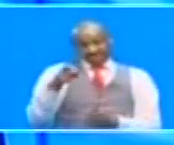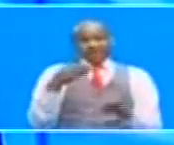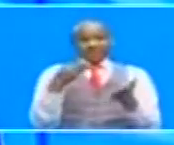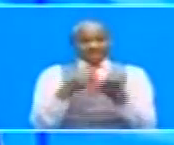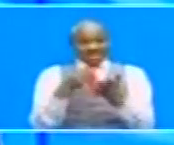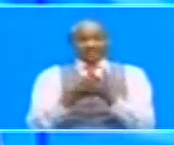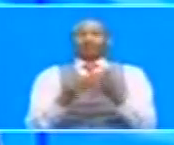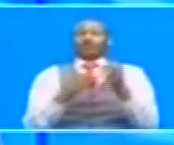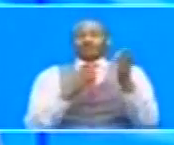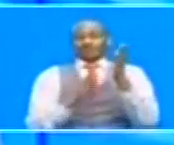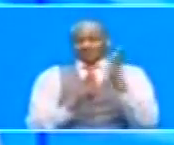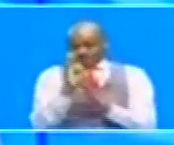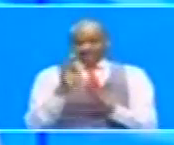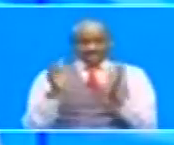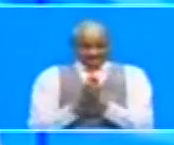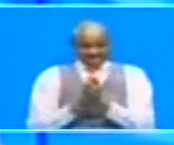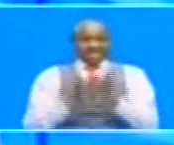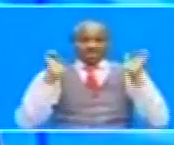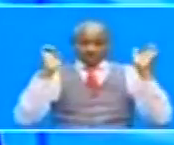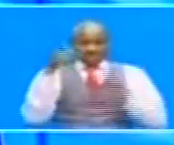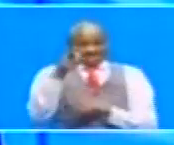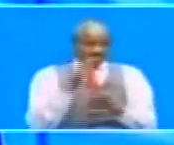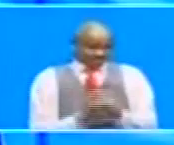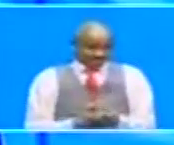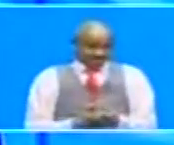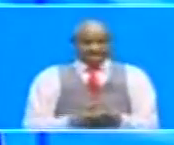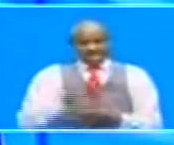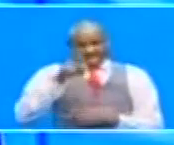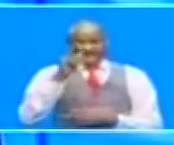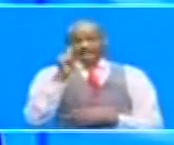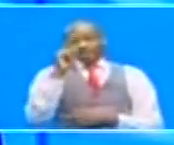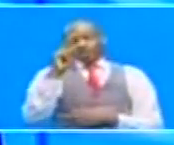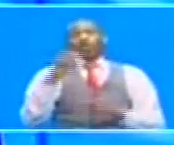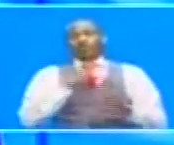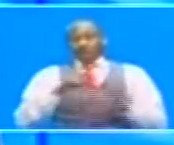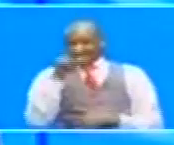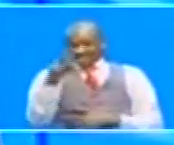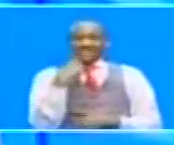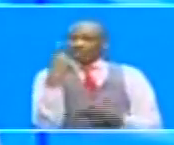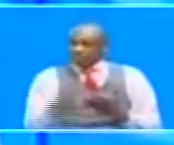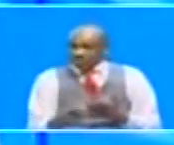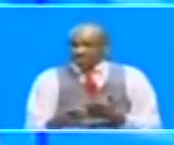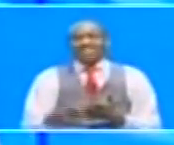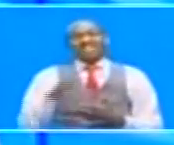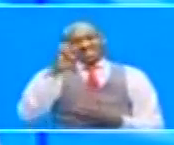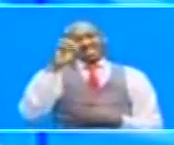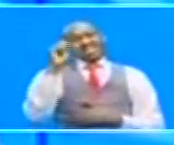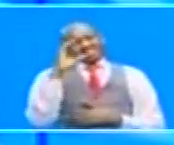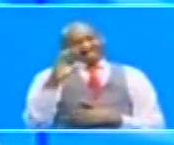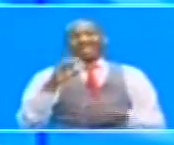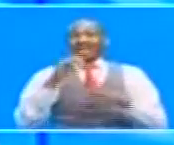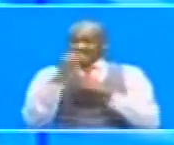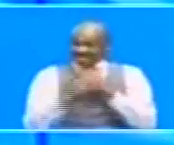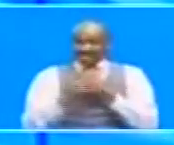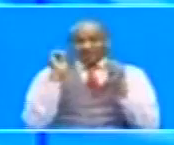Financing for Development Conference in Addis Ababa, Ethiopia, the AU Commission Chair Dlamini Zuma stressed that EAC countries